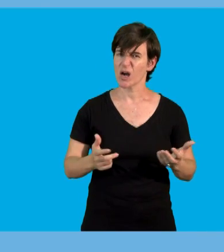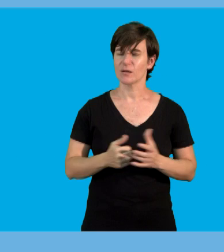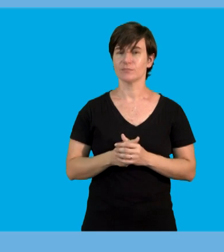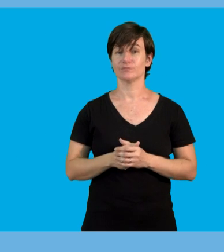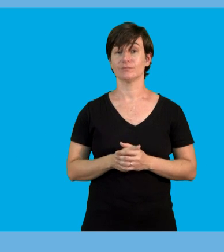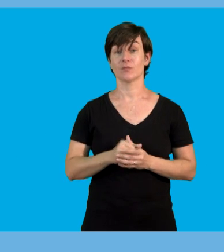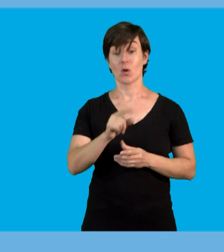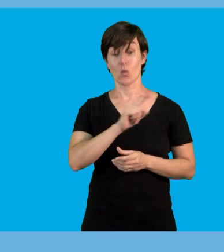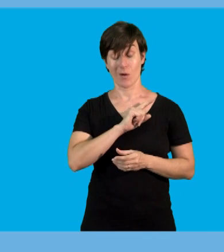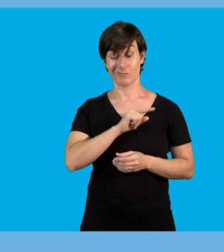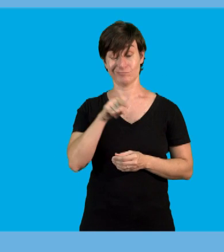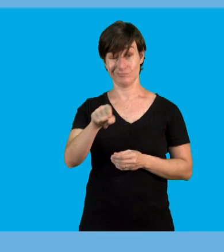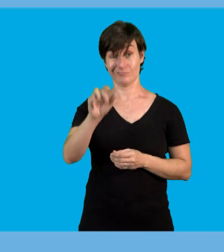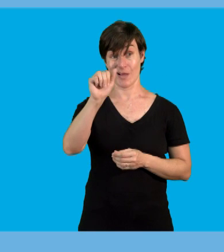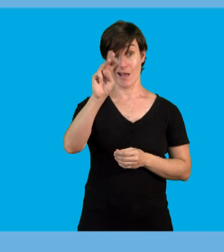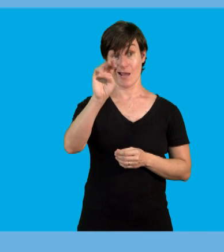Why? Because it has